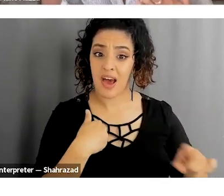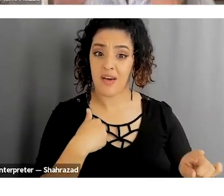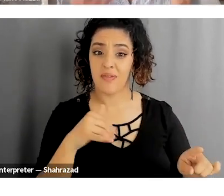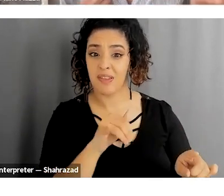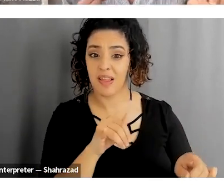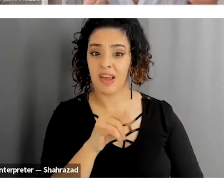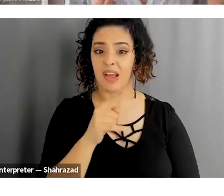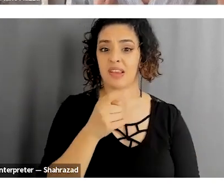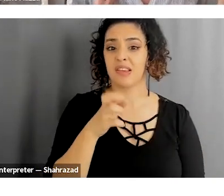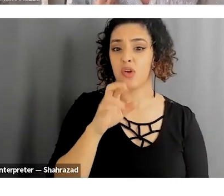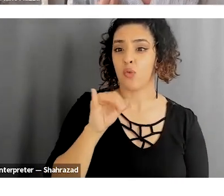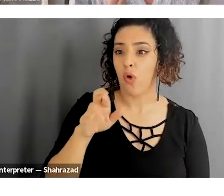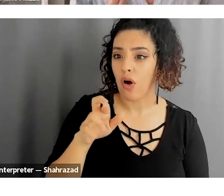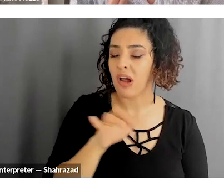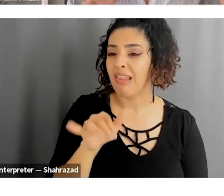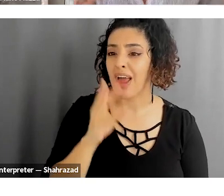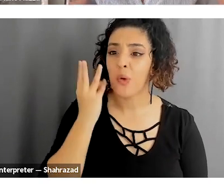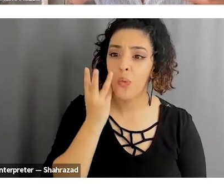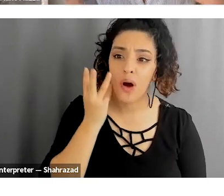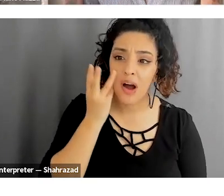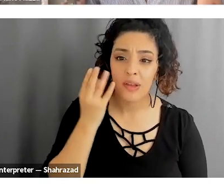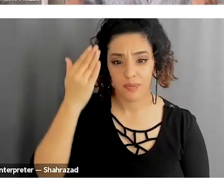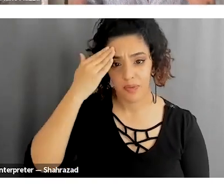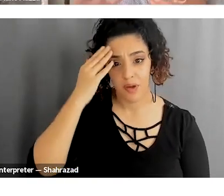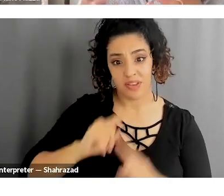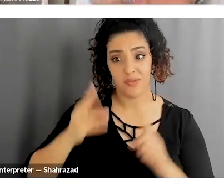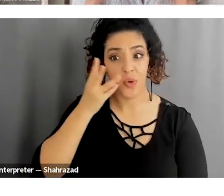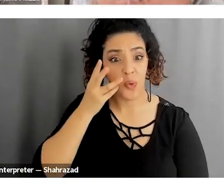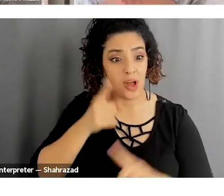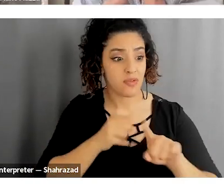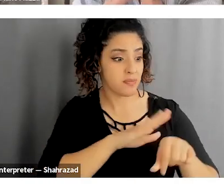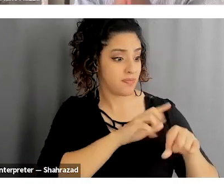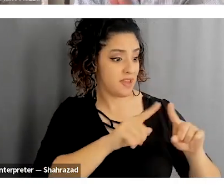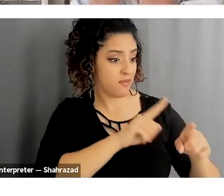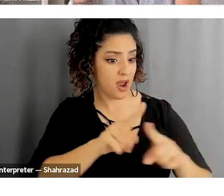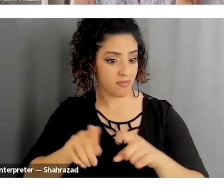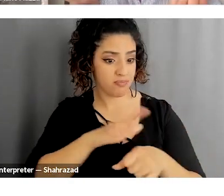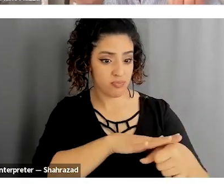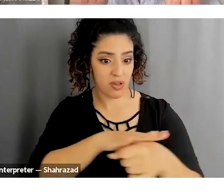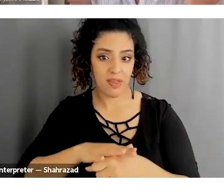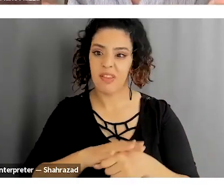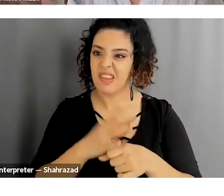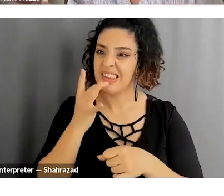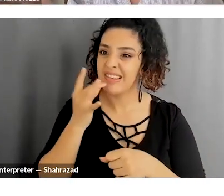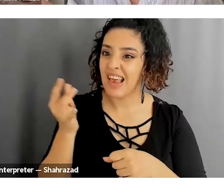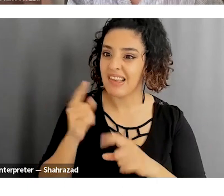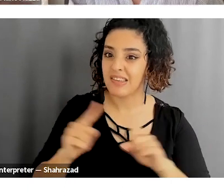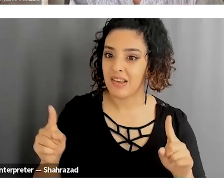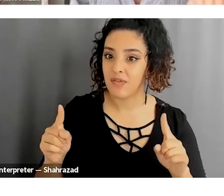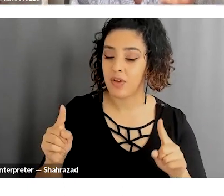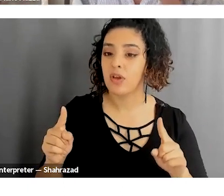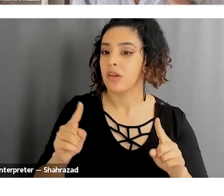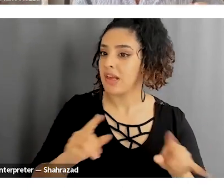know how wine from different regions tastes different? Natural dyes actually follow the same principles. Color grown all